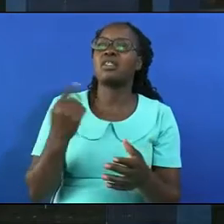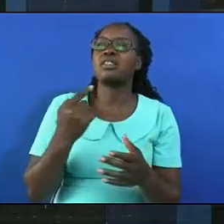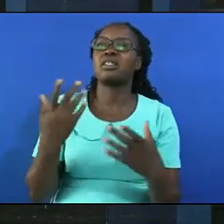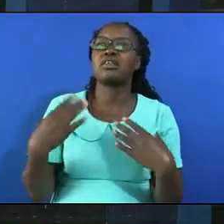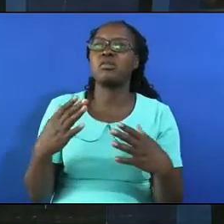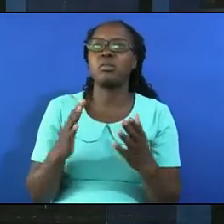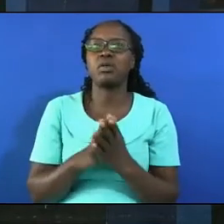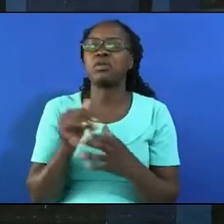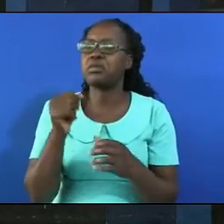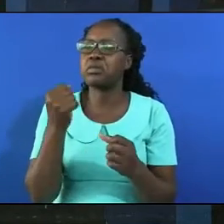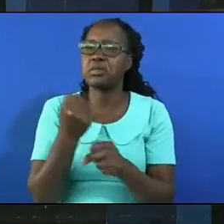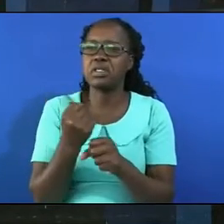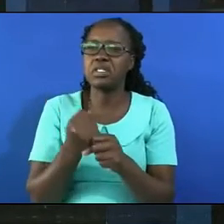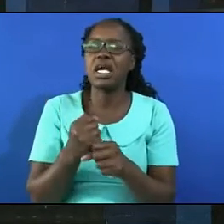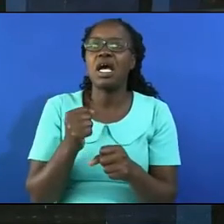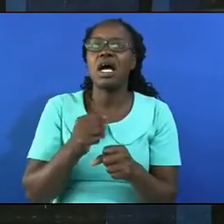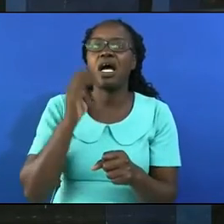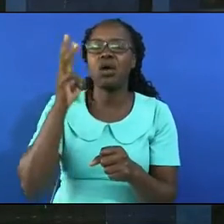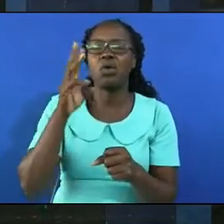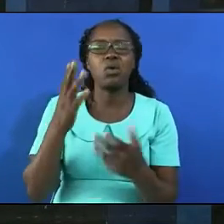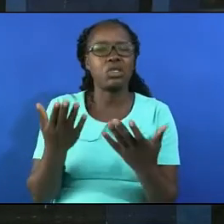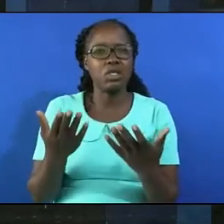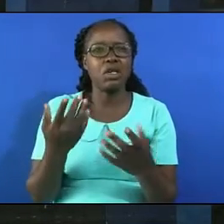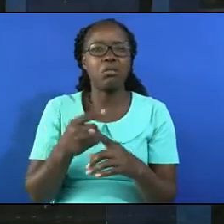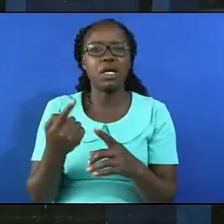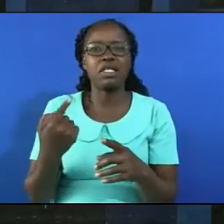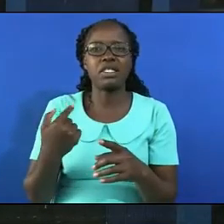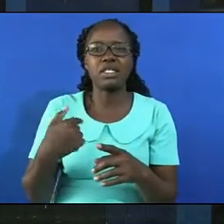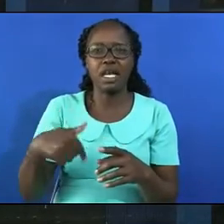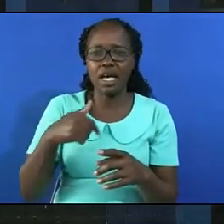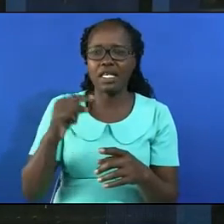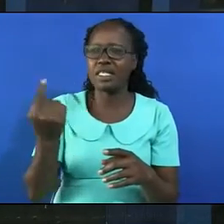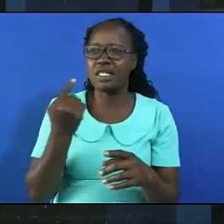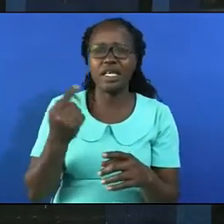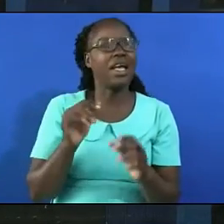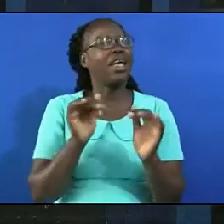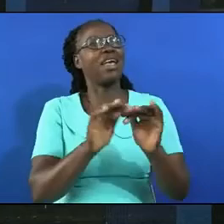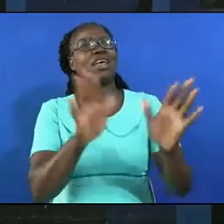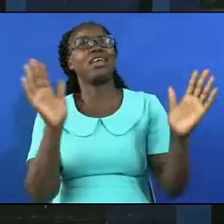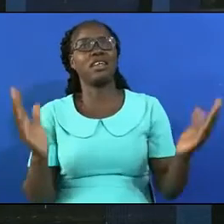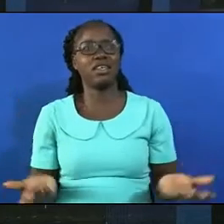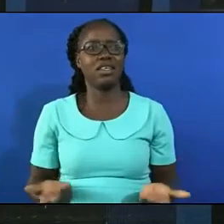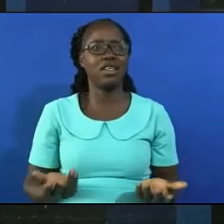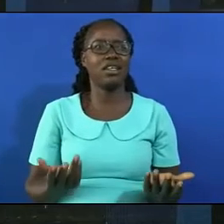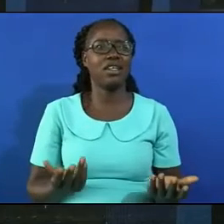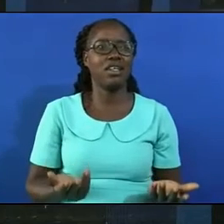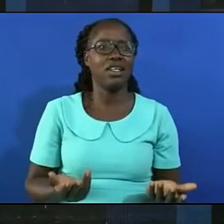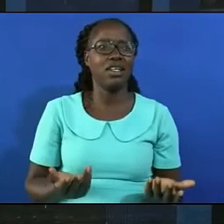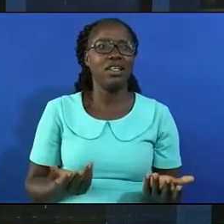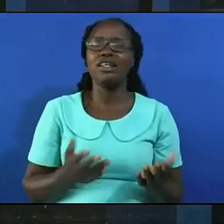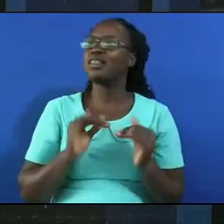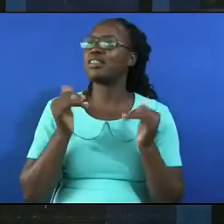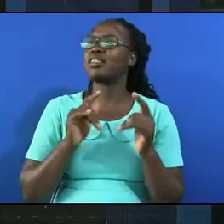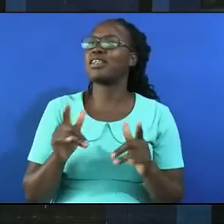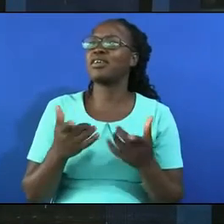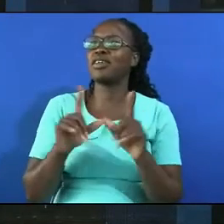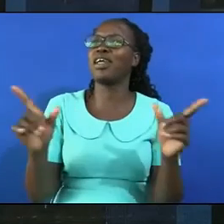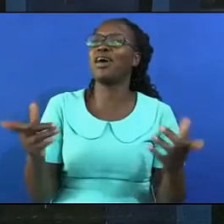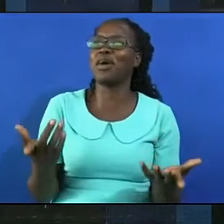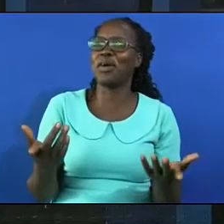people, can you do this? Yeah, I would have done it, but us who are single people, hey, is this a new punctuation in